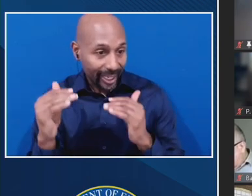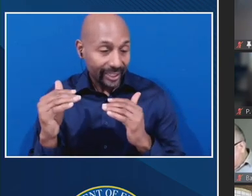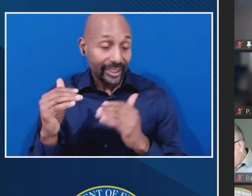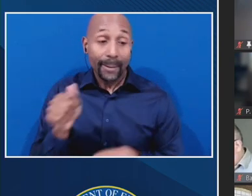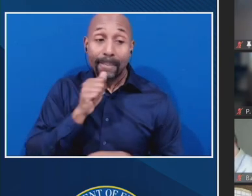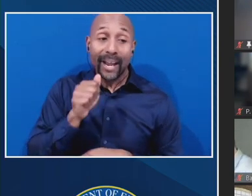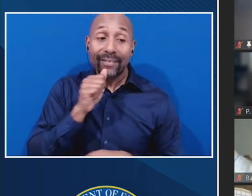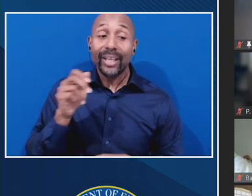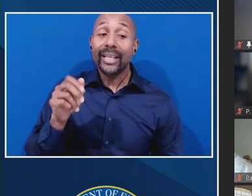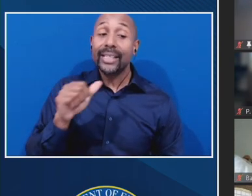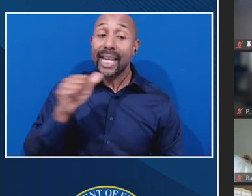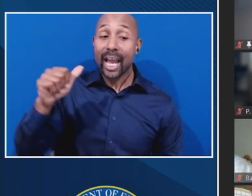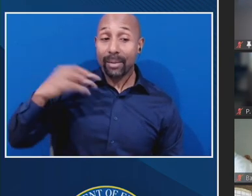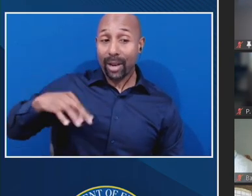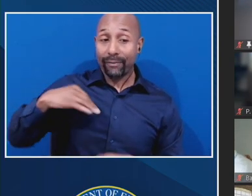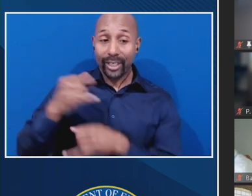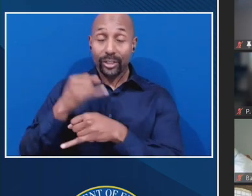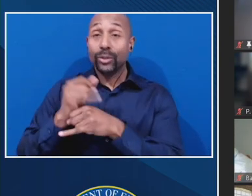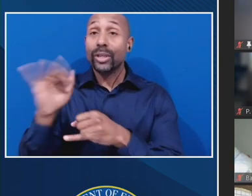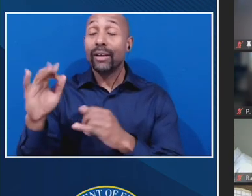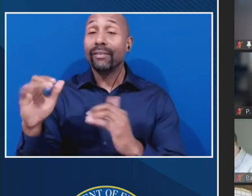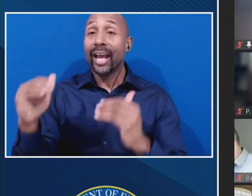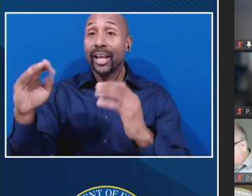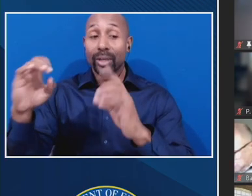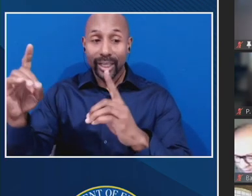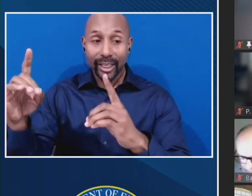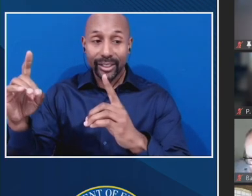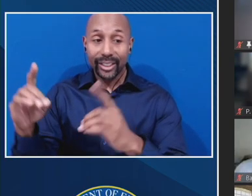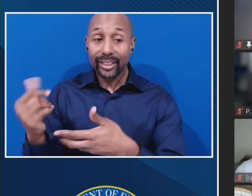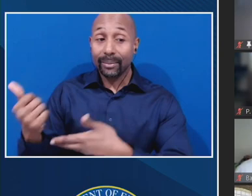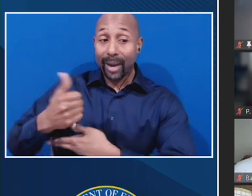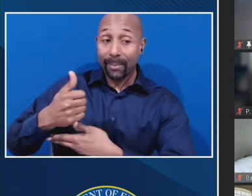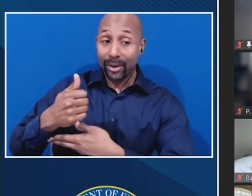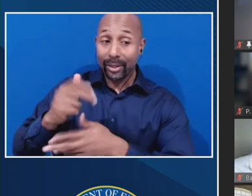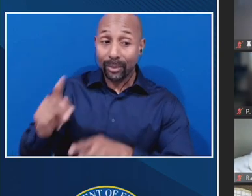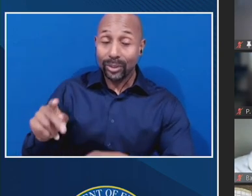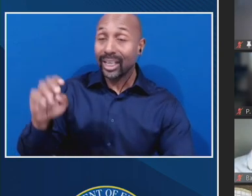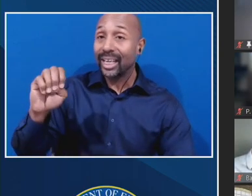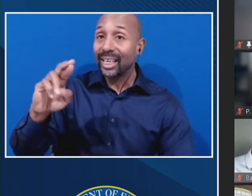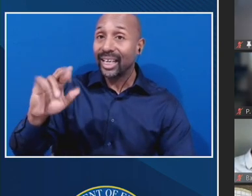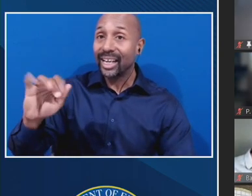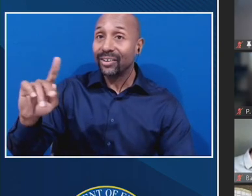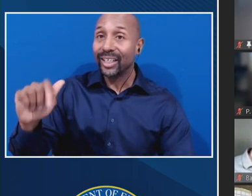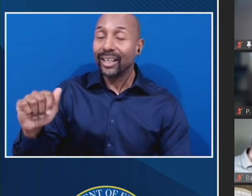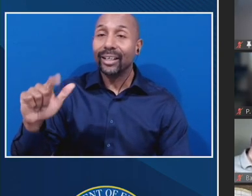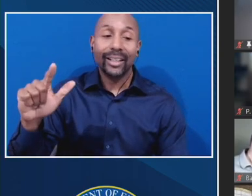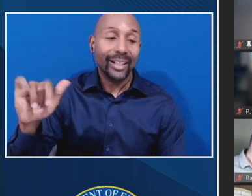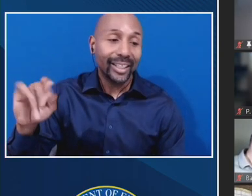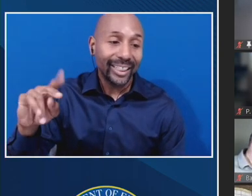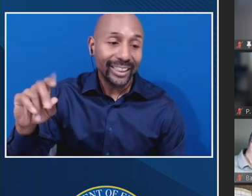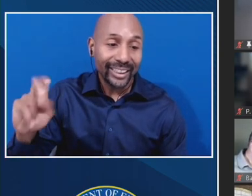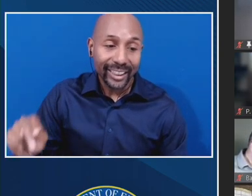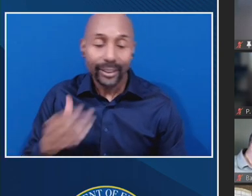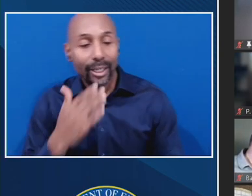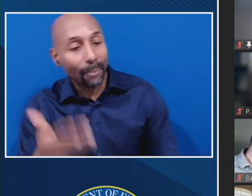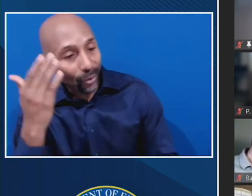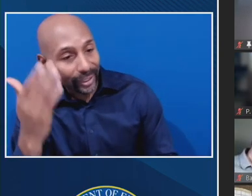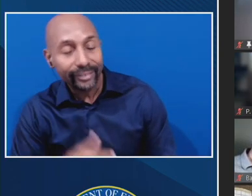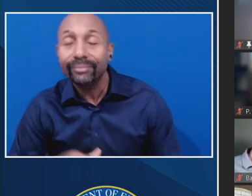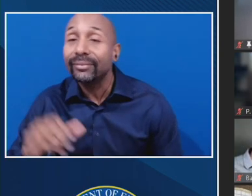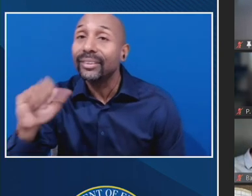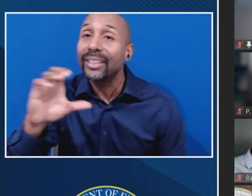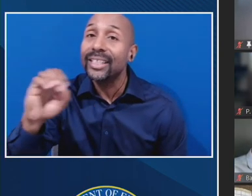primary there is Erica Linden. Erica? Good morning. Good morning. And Scott Dolan. Good morning. Good morning, Scott.